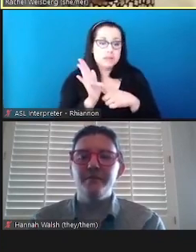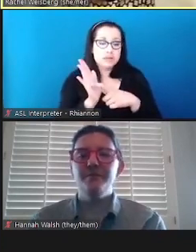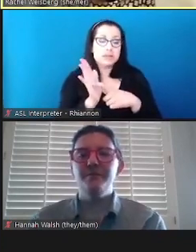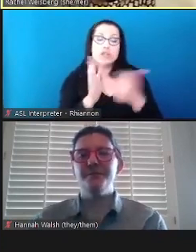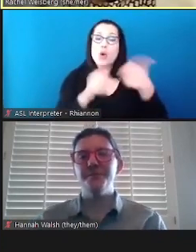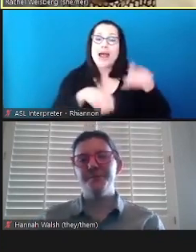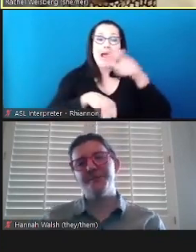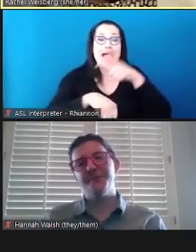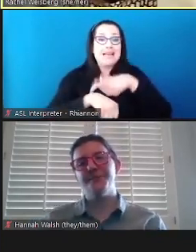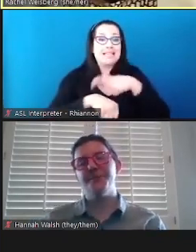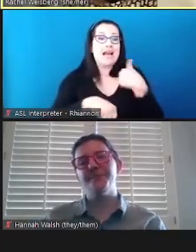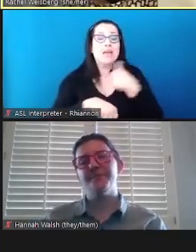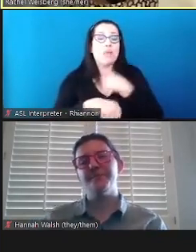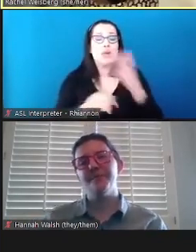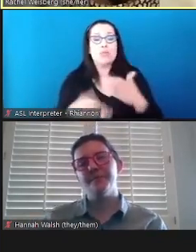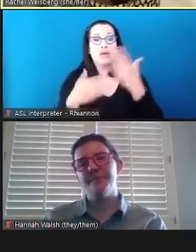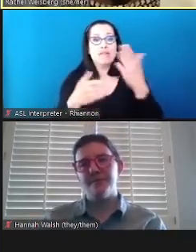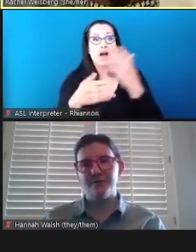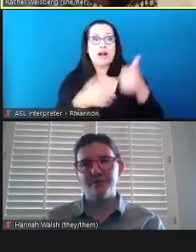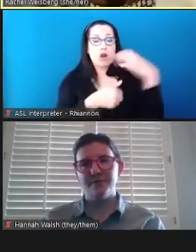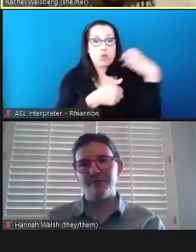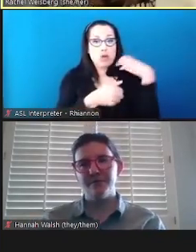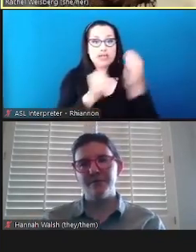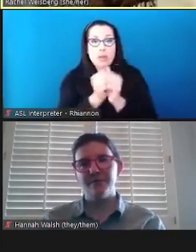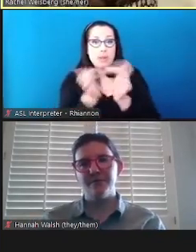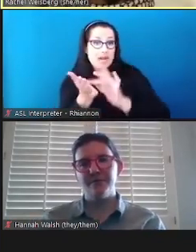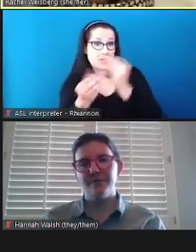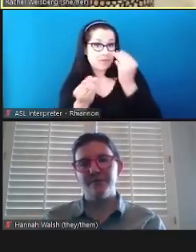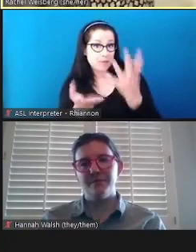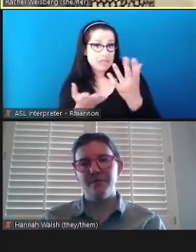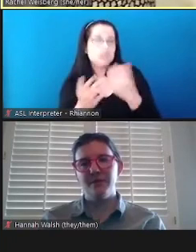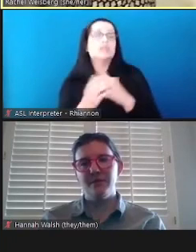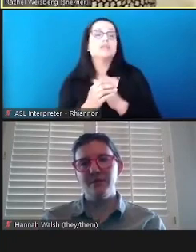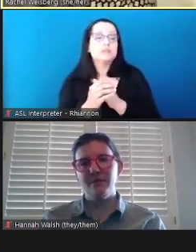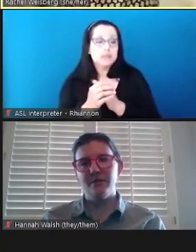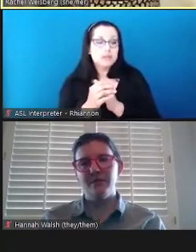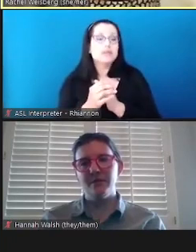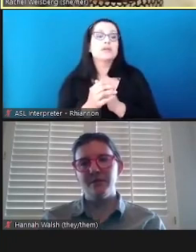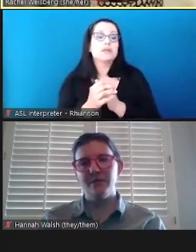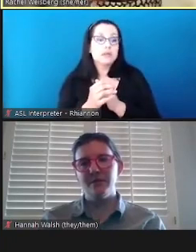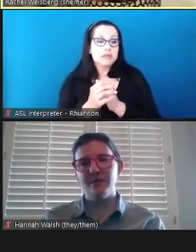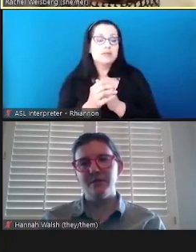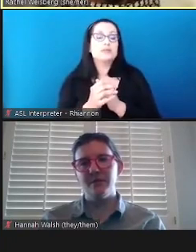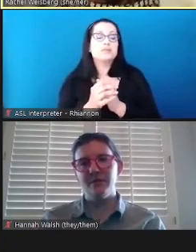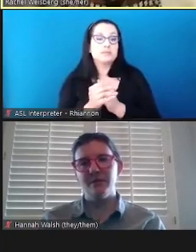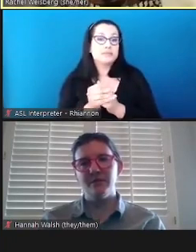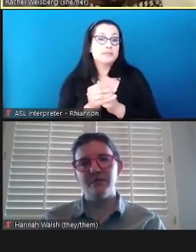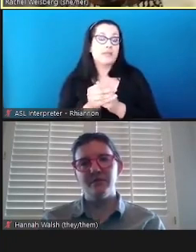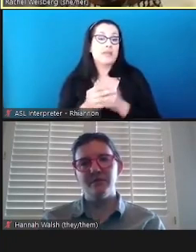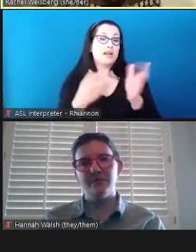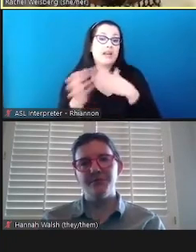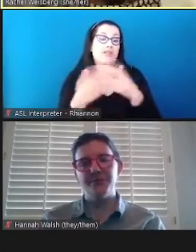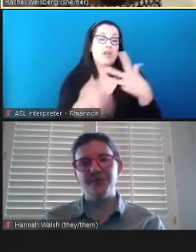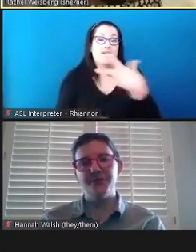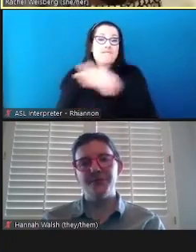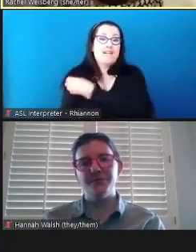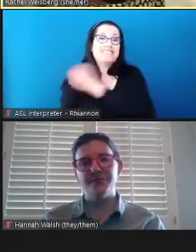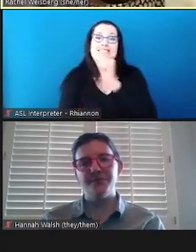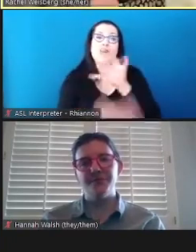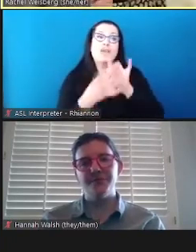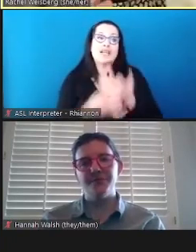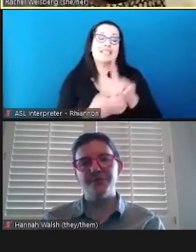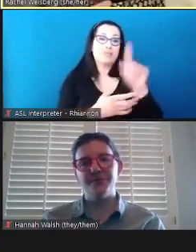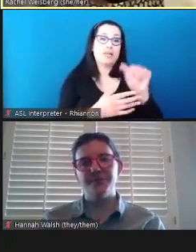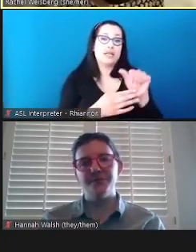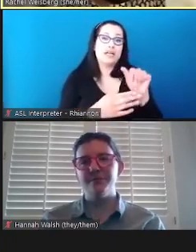employees provide our employers with medical information, and even though the vaccine isn't a disability related inquiry, it is